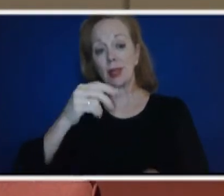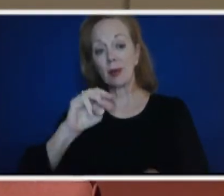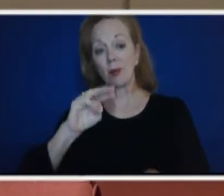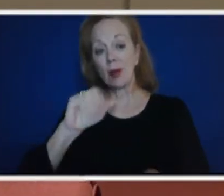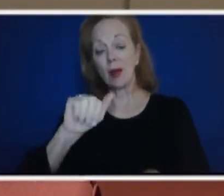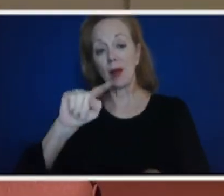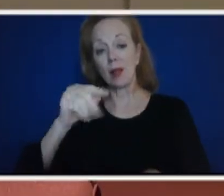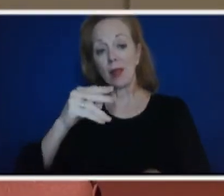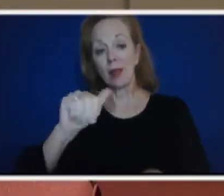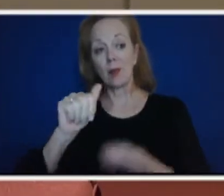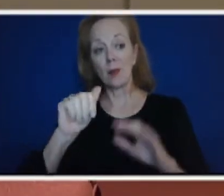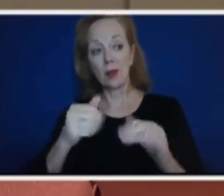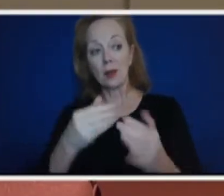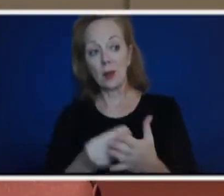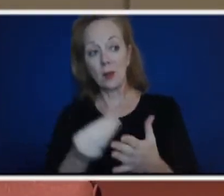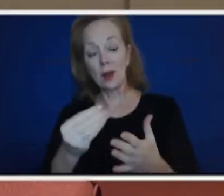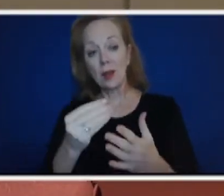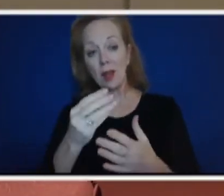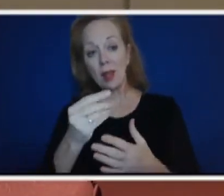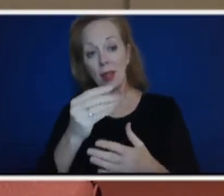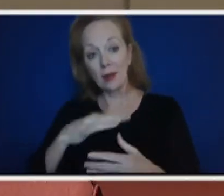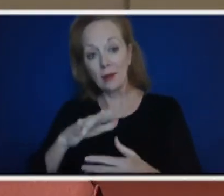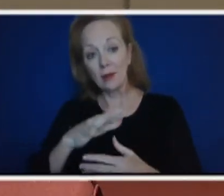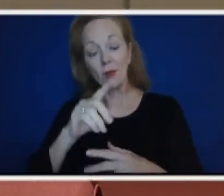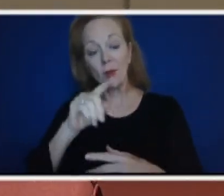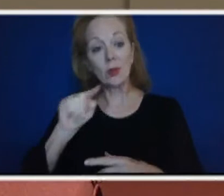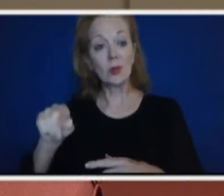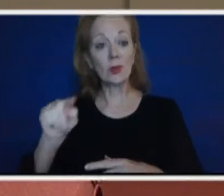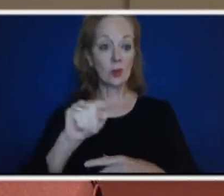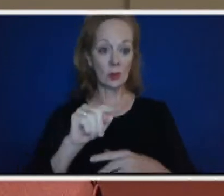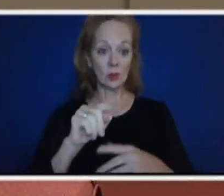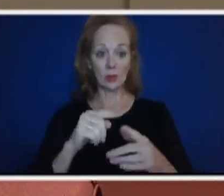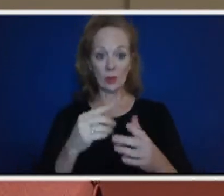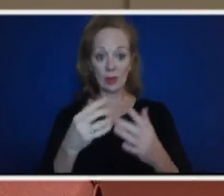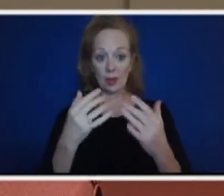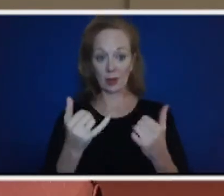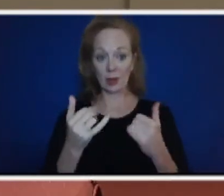purchase land from you guys to get parking.